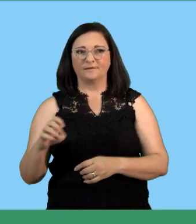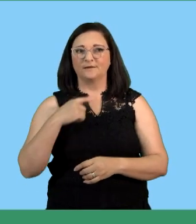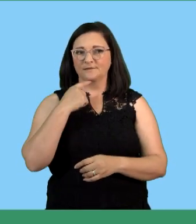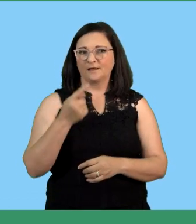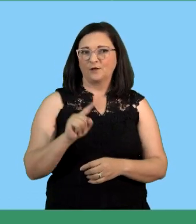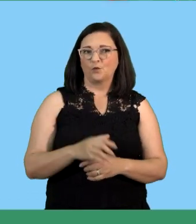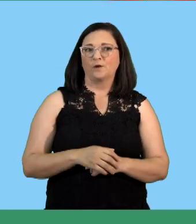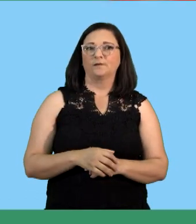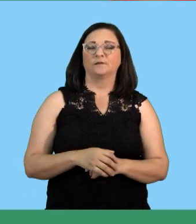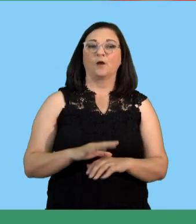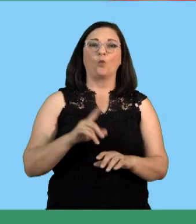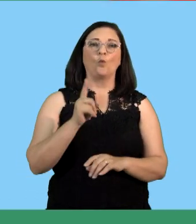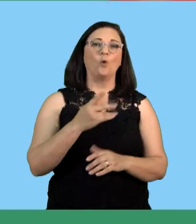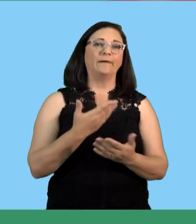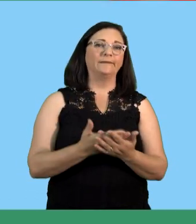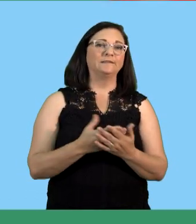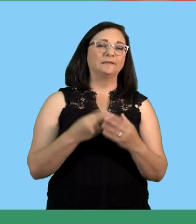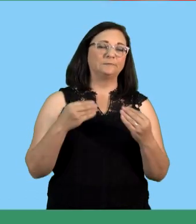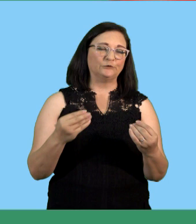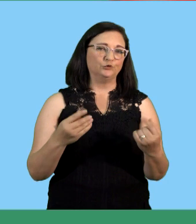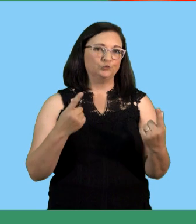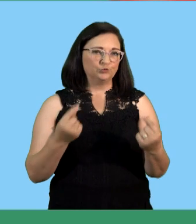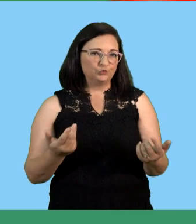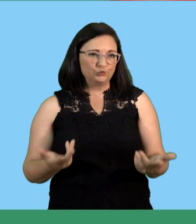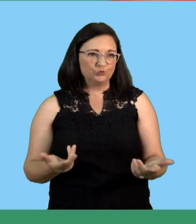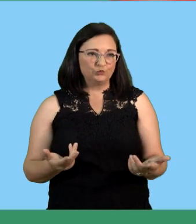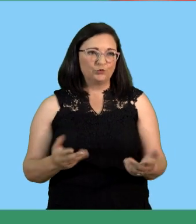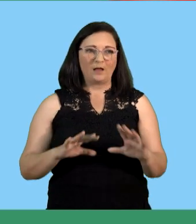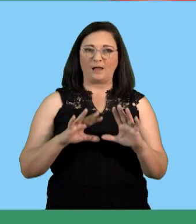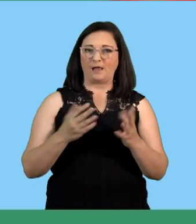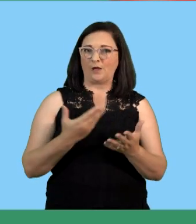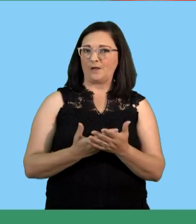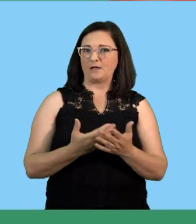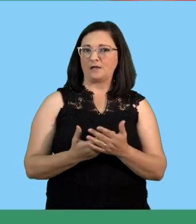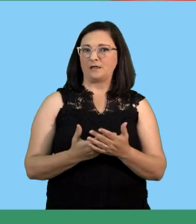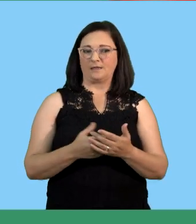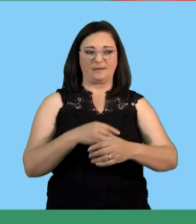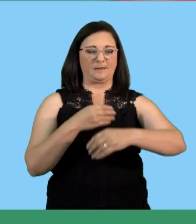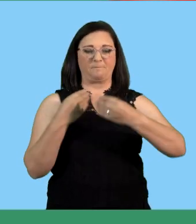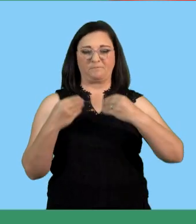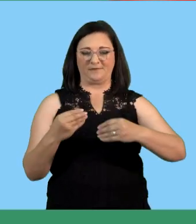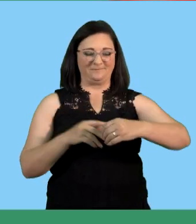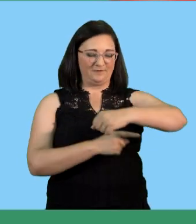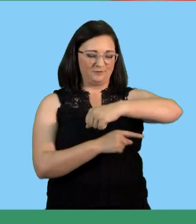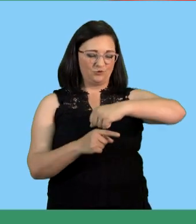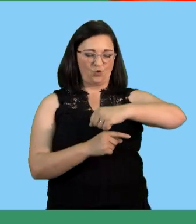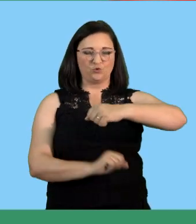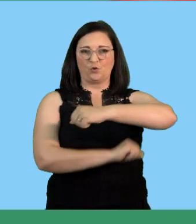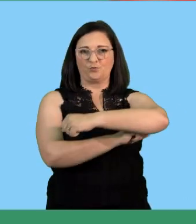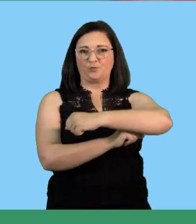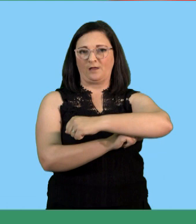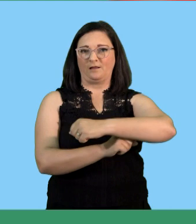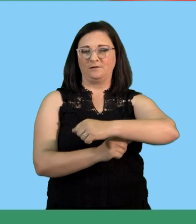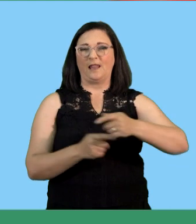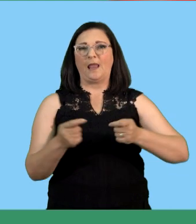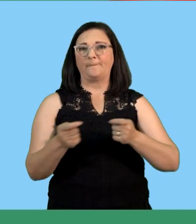what the business can do to apply each pillar. How can a business apply this? How can a business apply